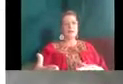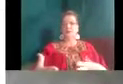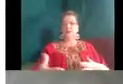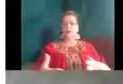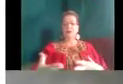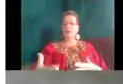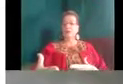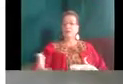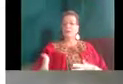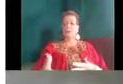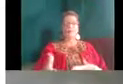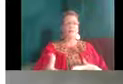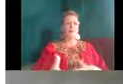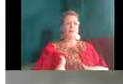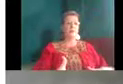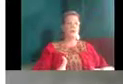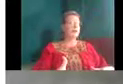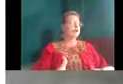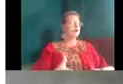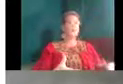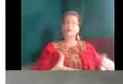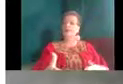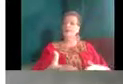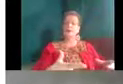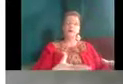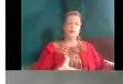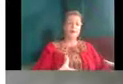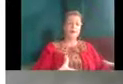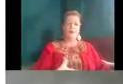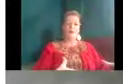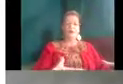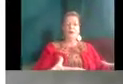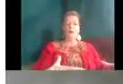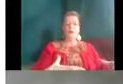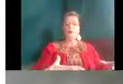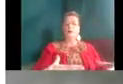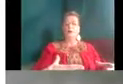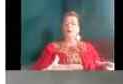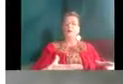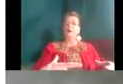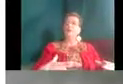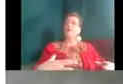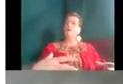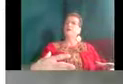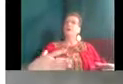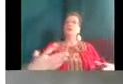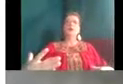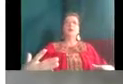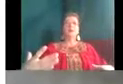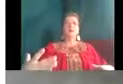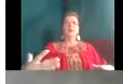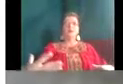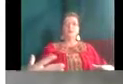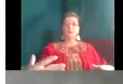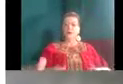someone in the house that you're uncomfortable that you're in pain or that you're thirsty you're hungry or do you